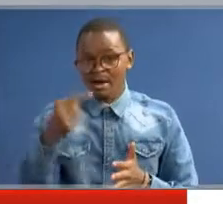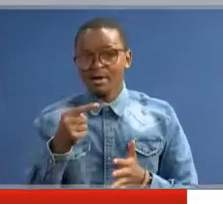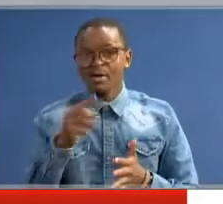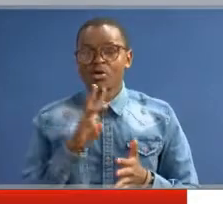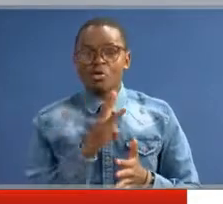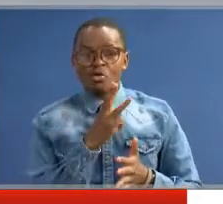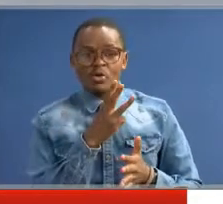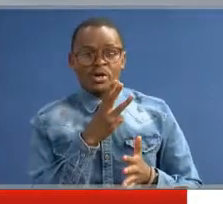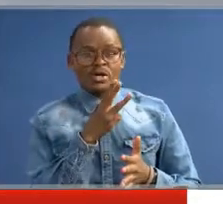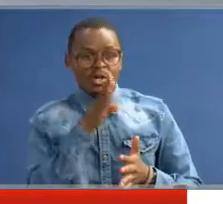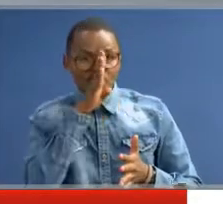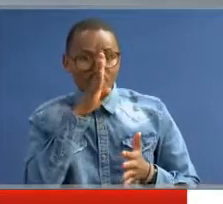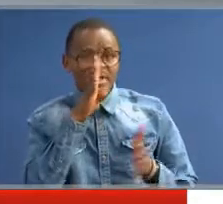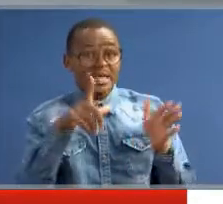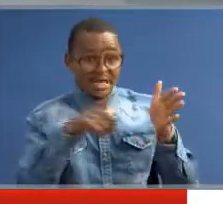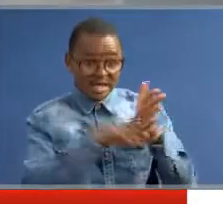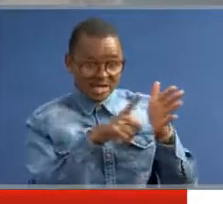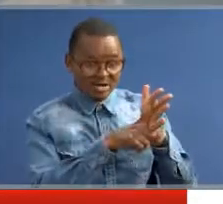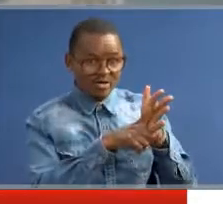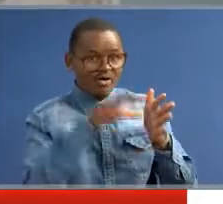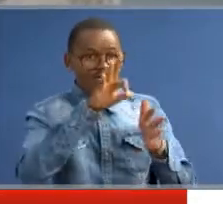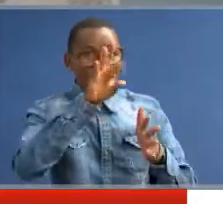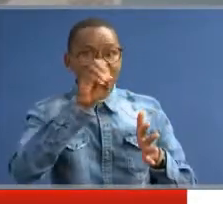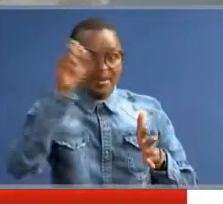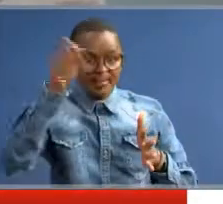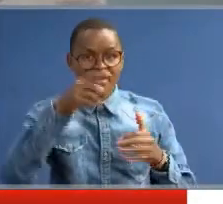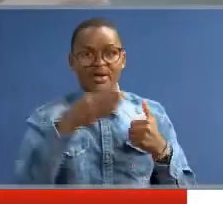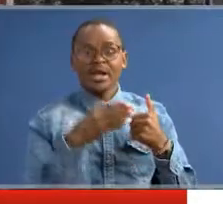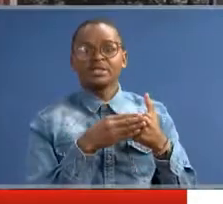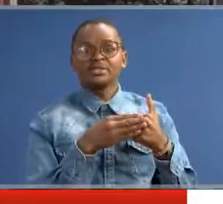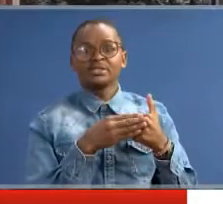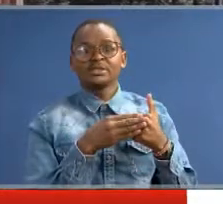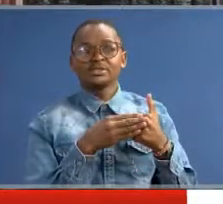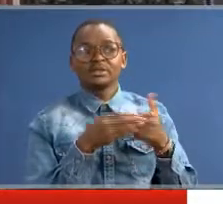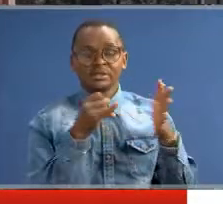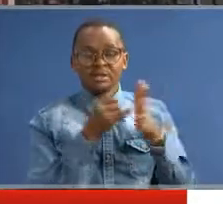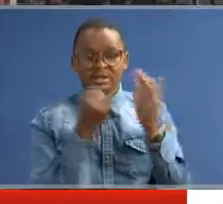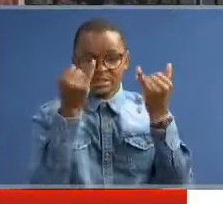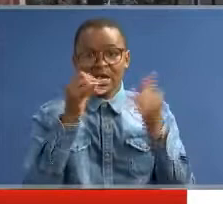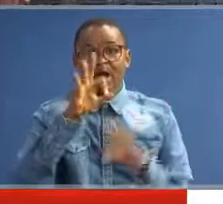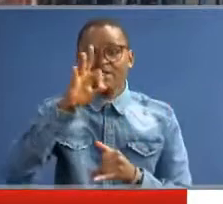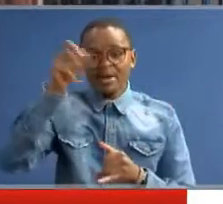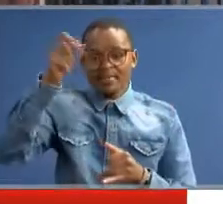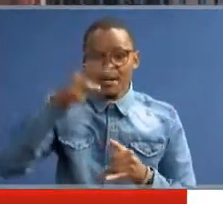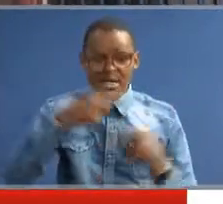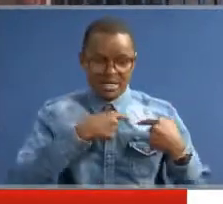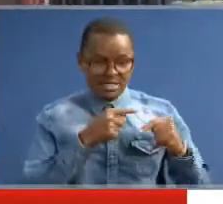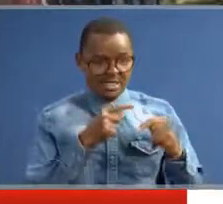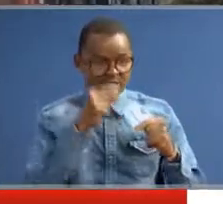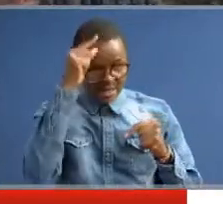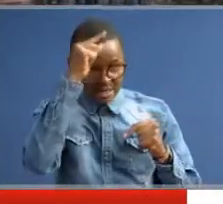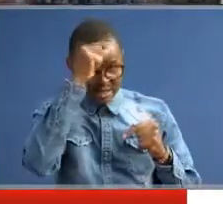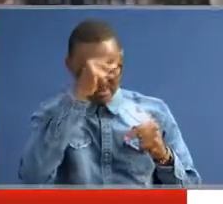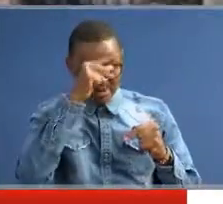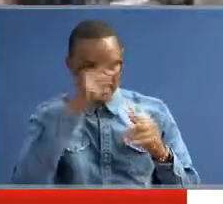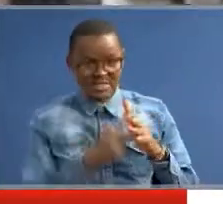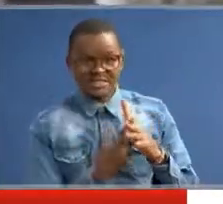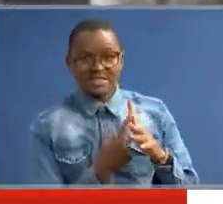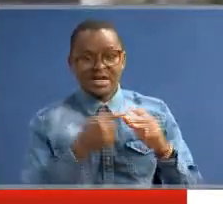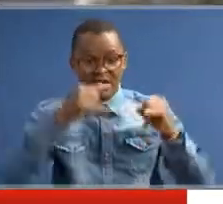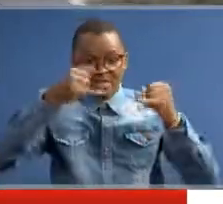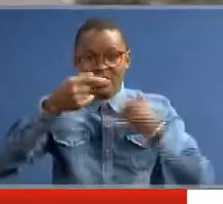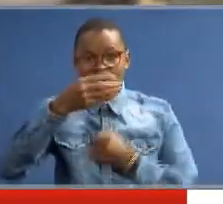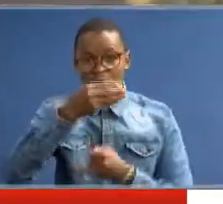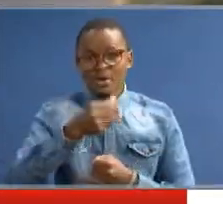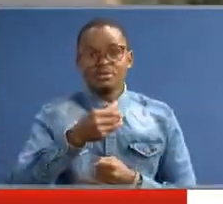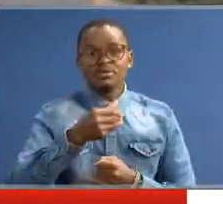will cease to be legal tender as of 30th September. It is now 3 months since the government rolled out the new